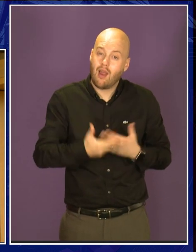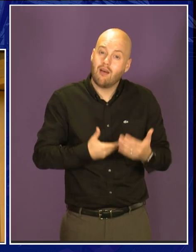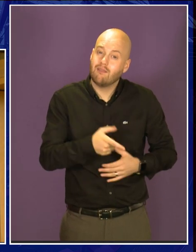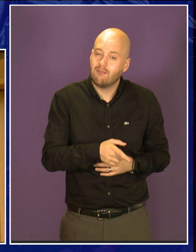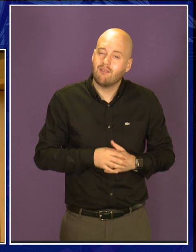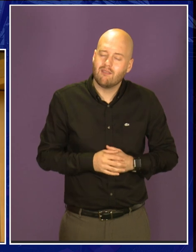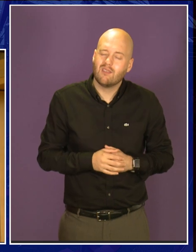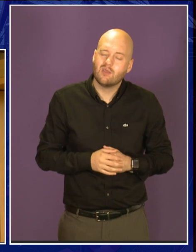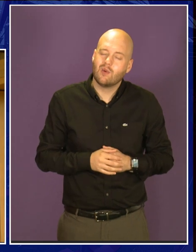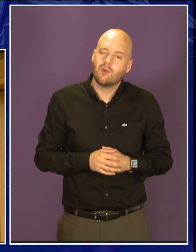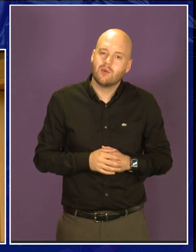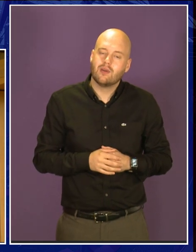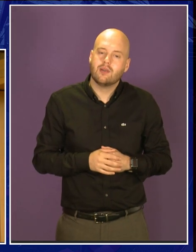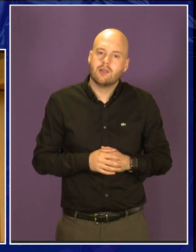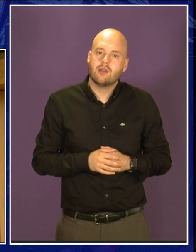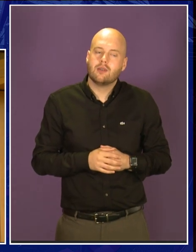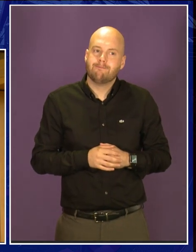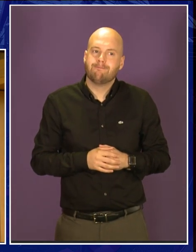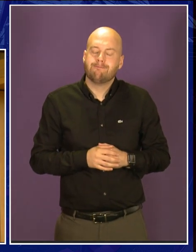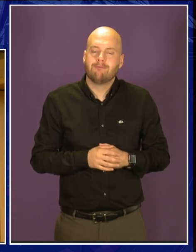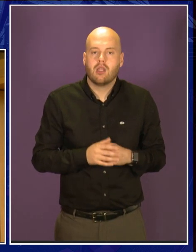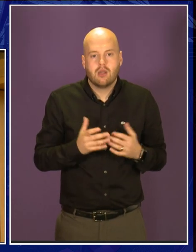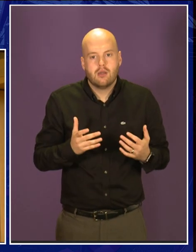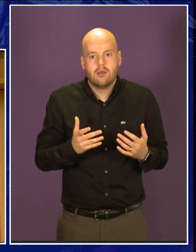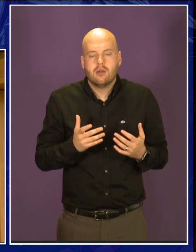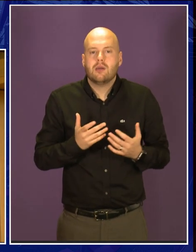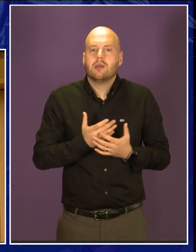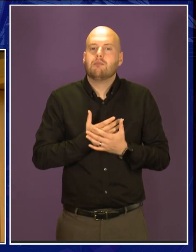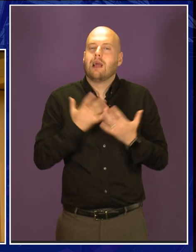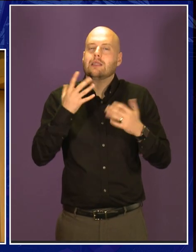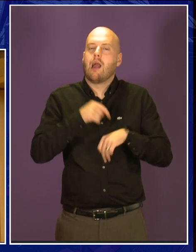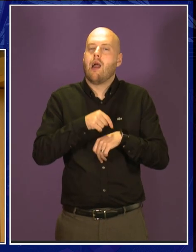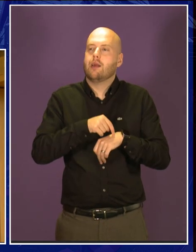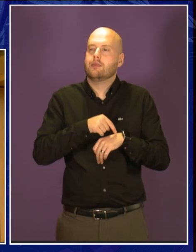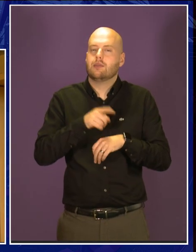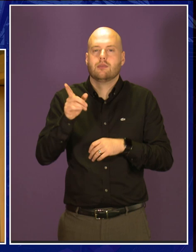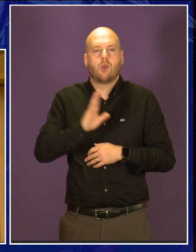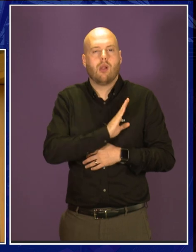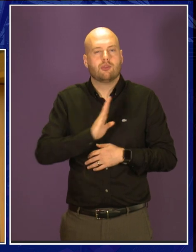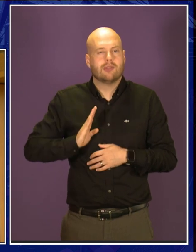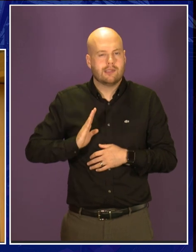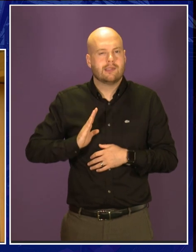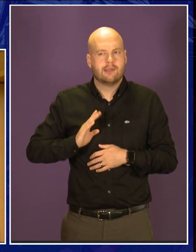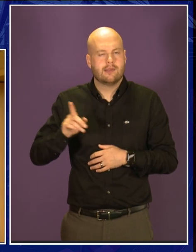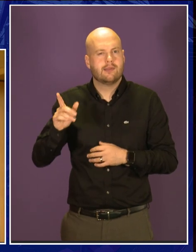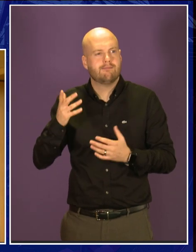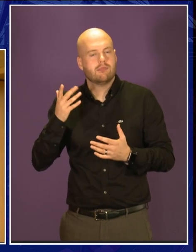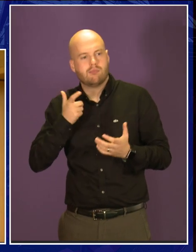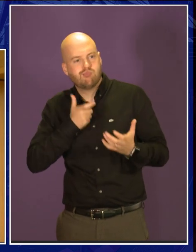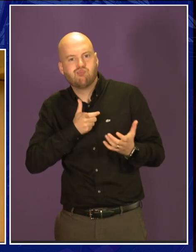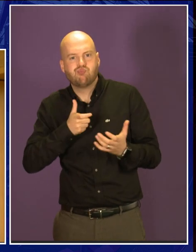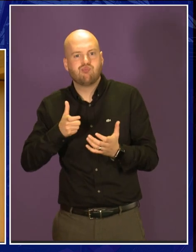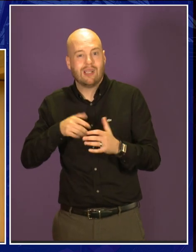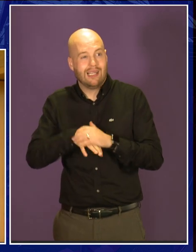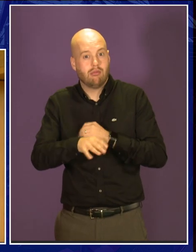So, and many times when the soldiers or the militia were shooting in